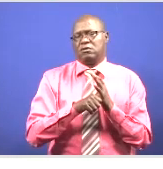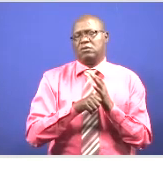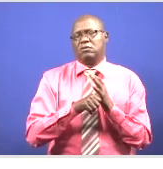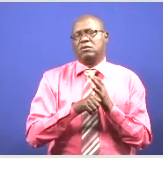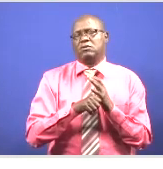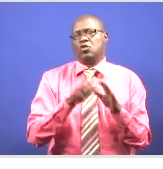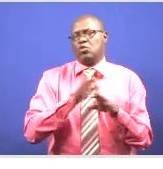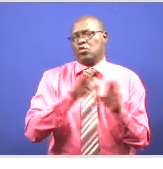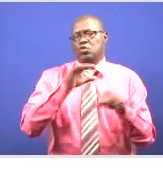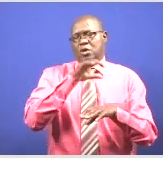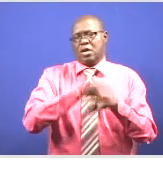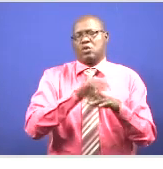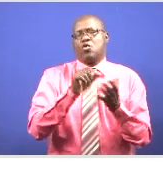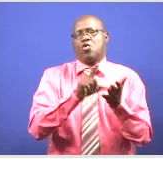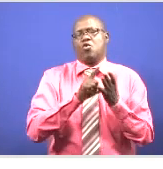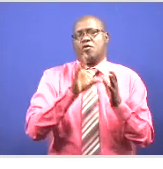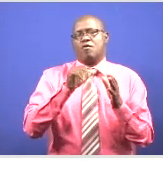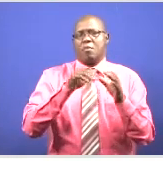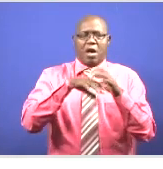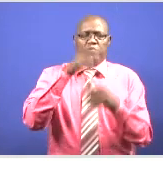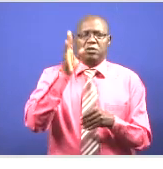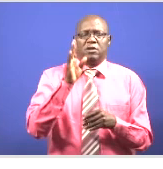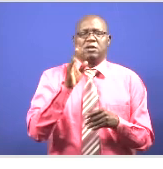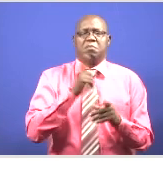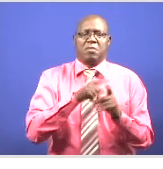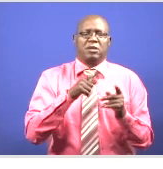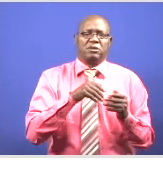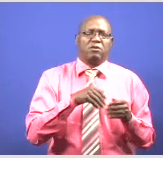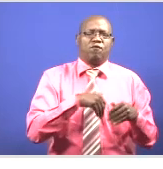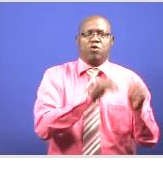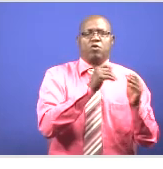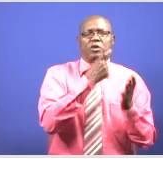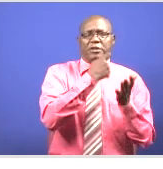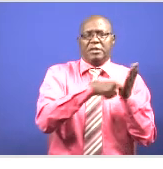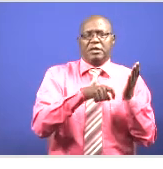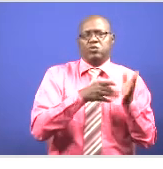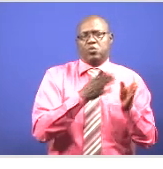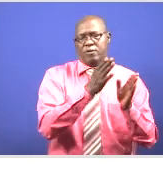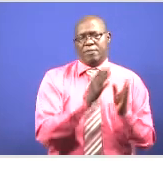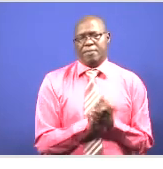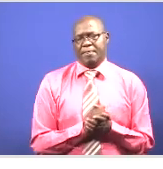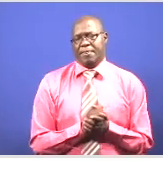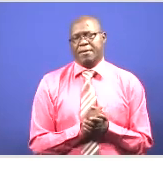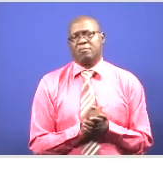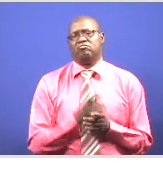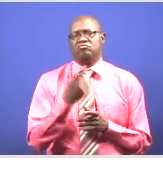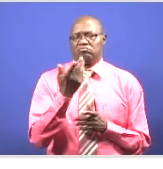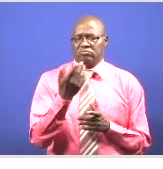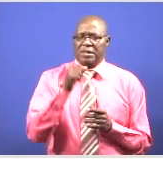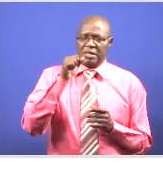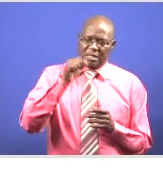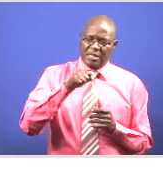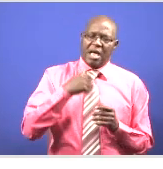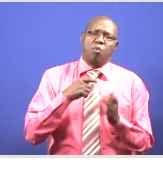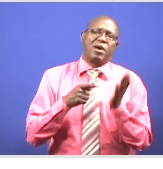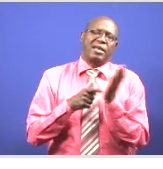outside, mm-hmm. you know, and go the tax way? Oh, yes. Oh, yes. Our debt is at a very bad situation,